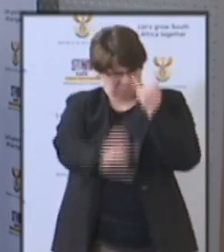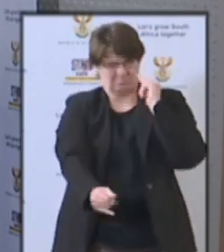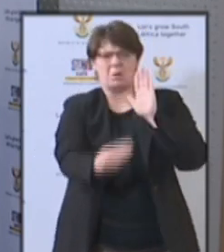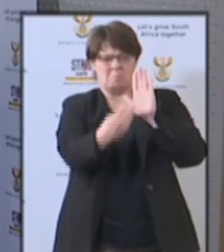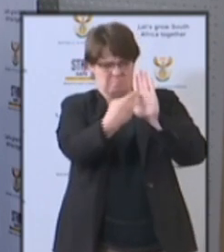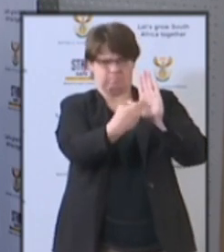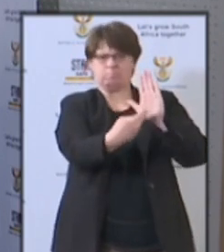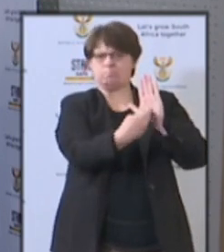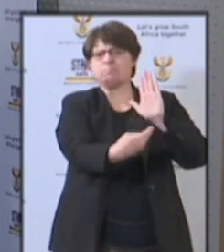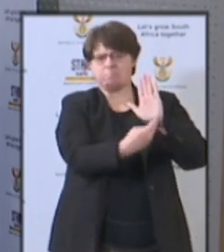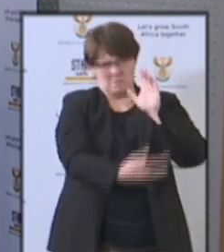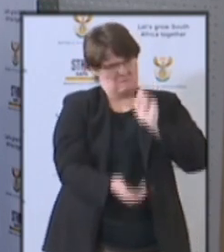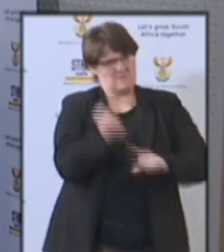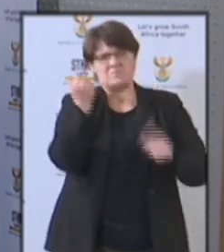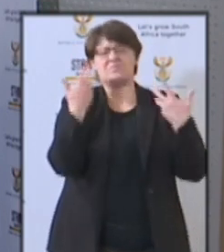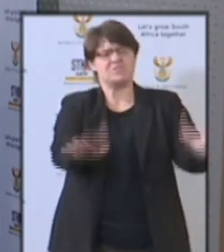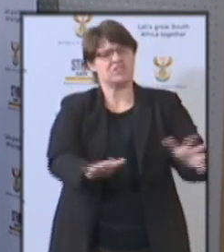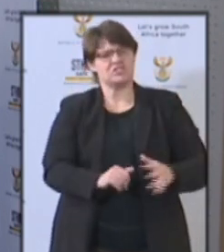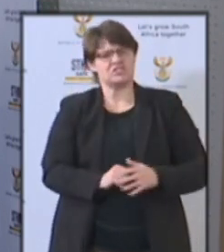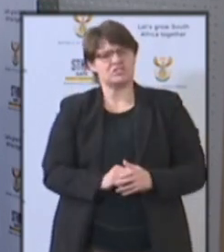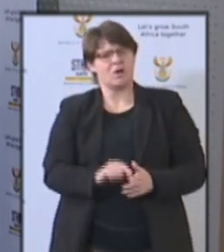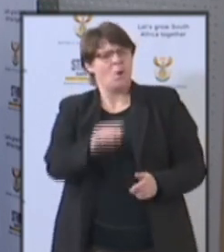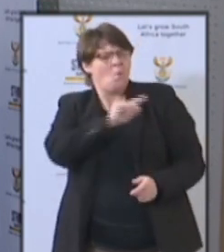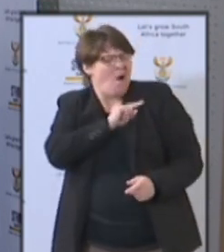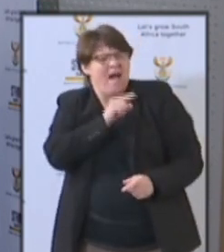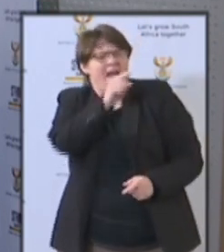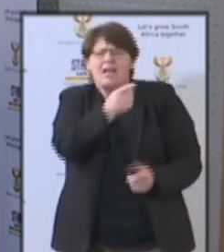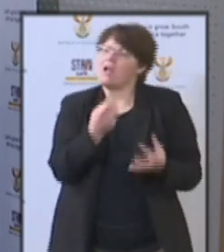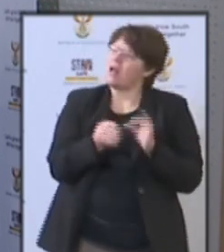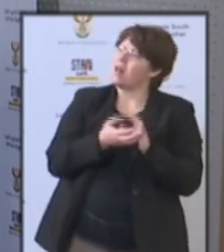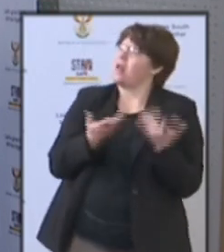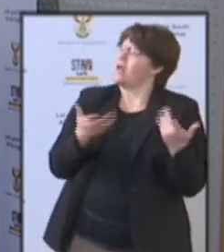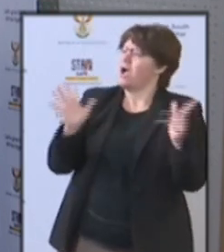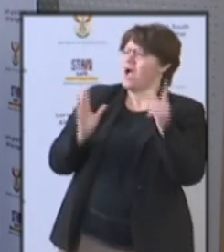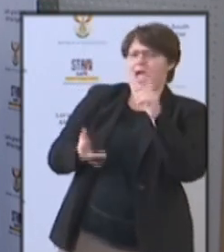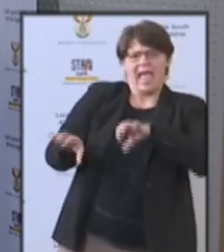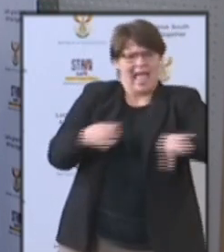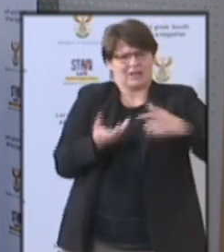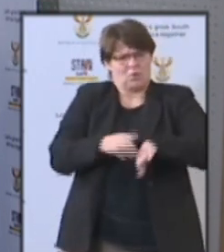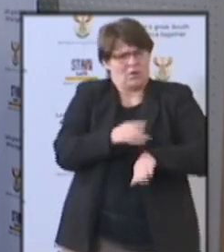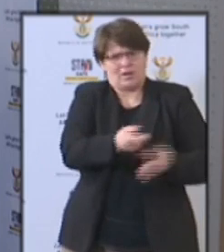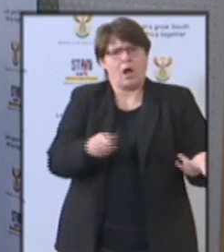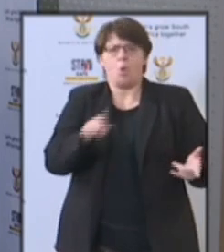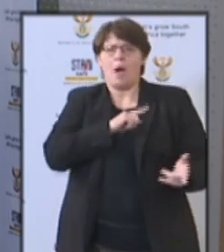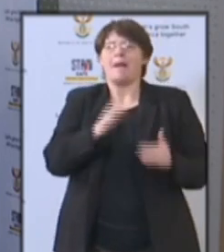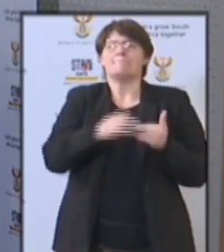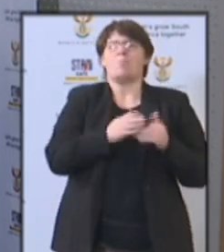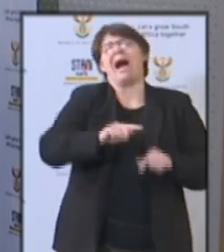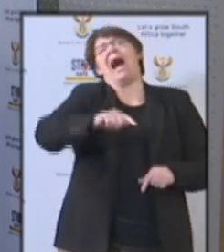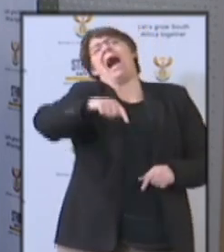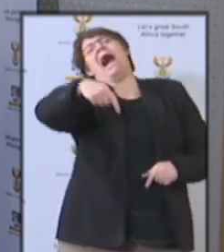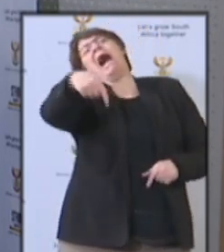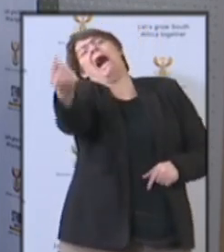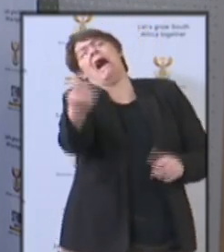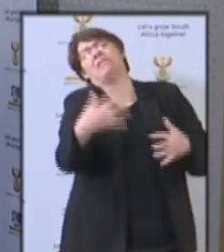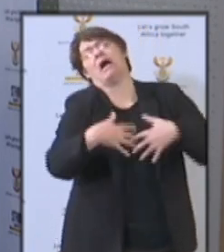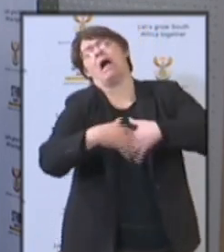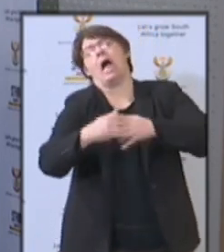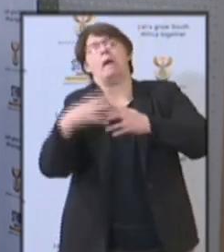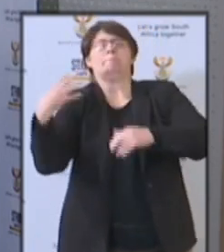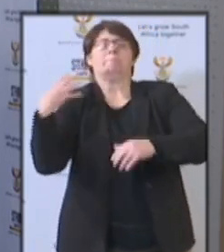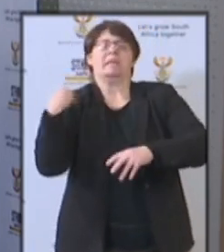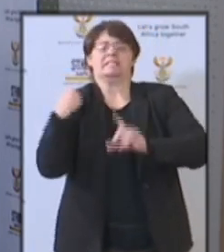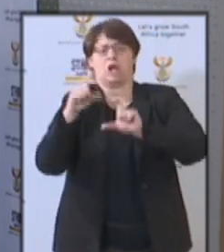indeed found? Why can't you just act on that finding instead of forming another